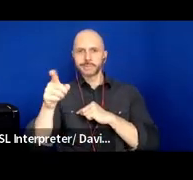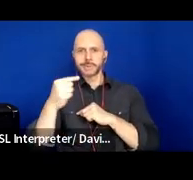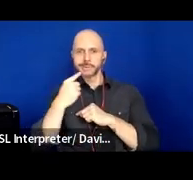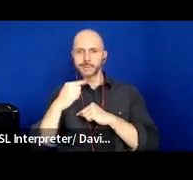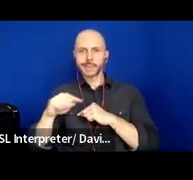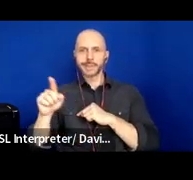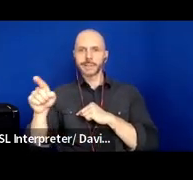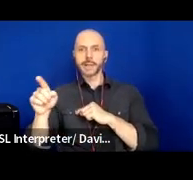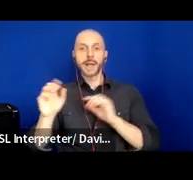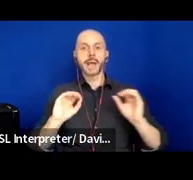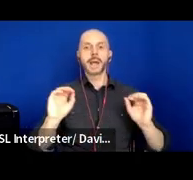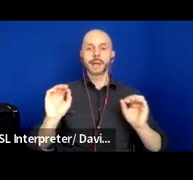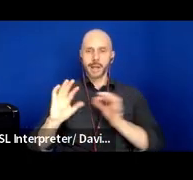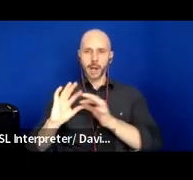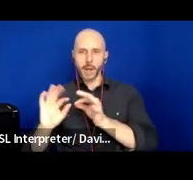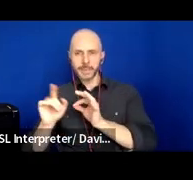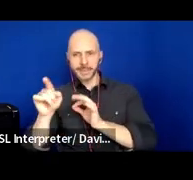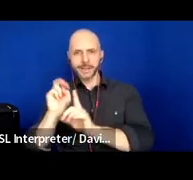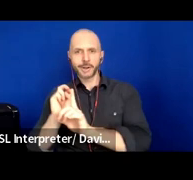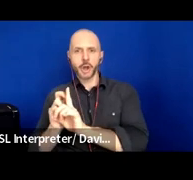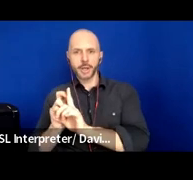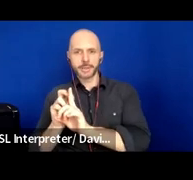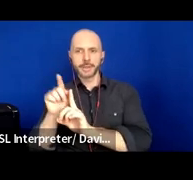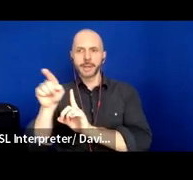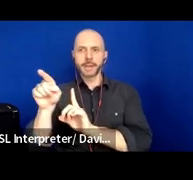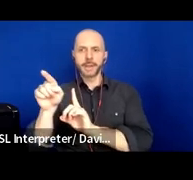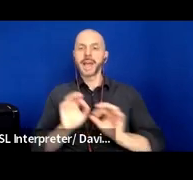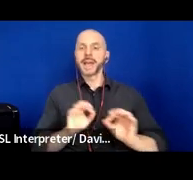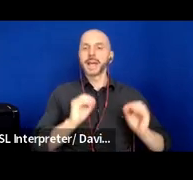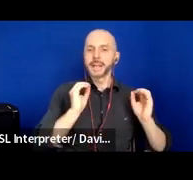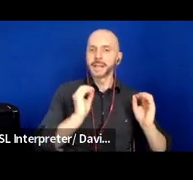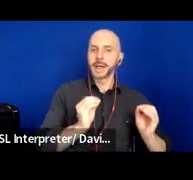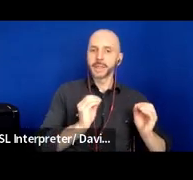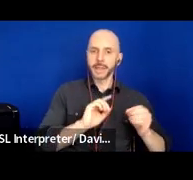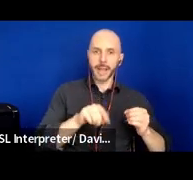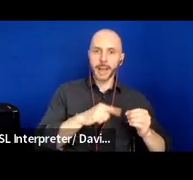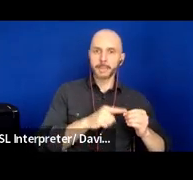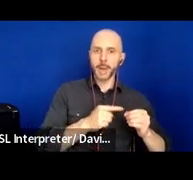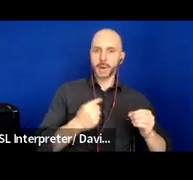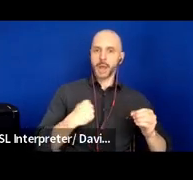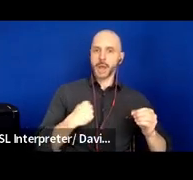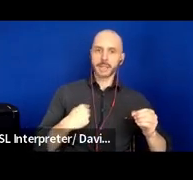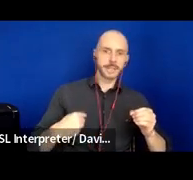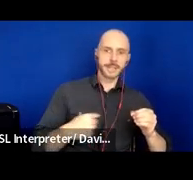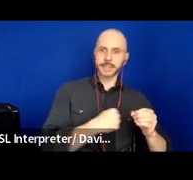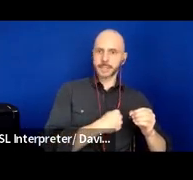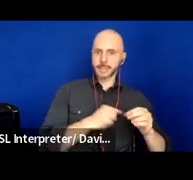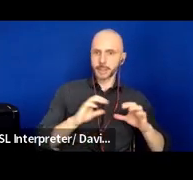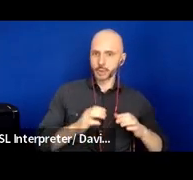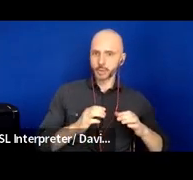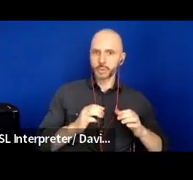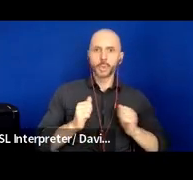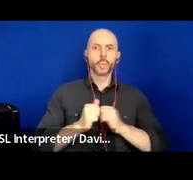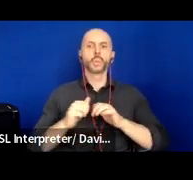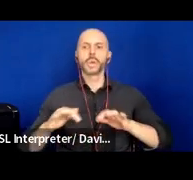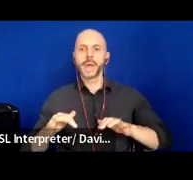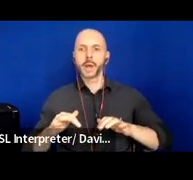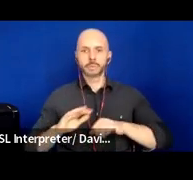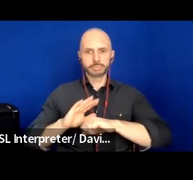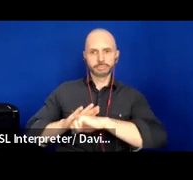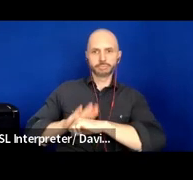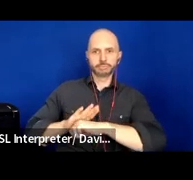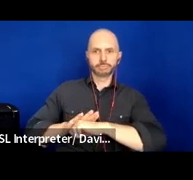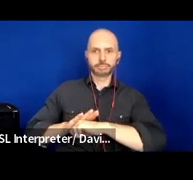And I think that it's always going to be a challenge for us to do that. I mean, I think that's the journey of experience that we've had. And as skillful as we know some people have